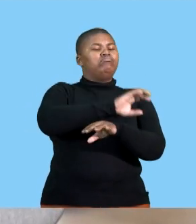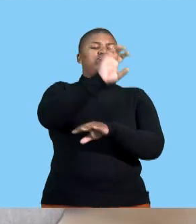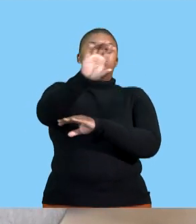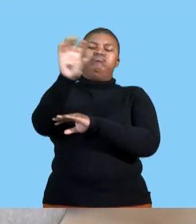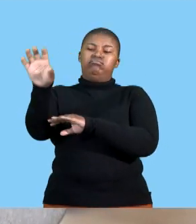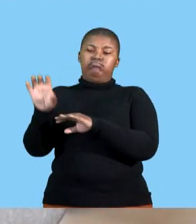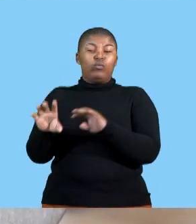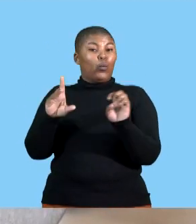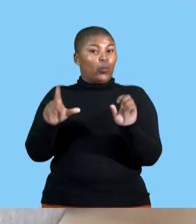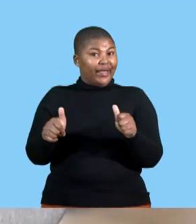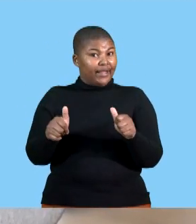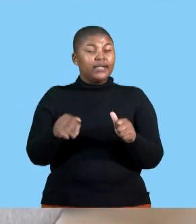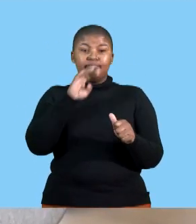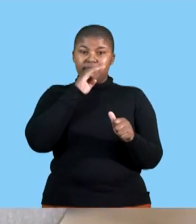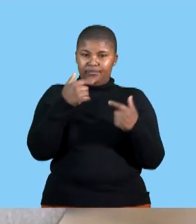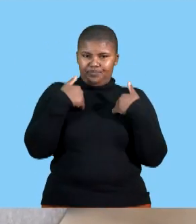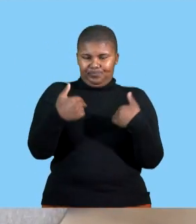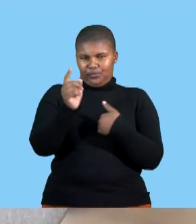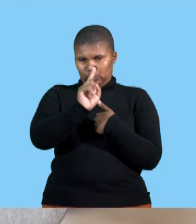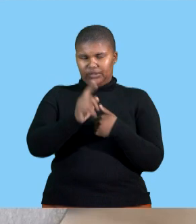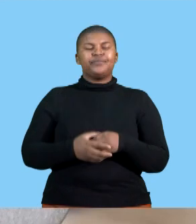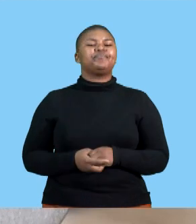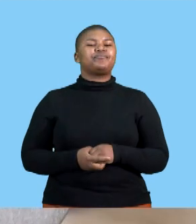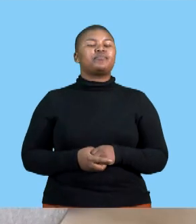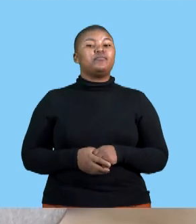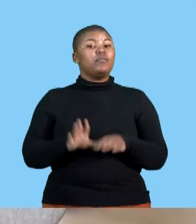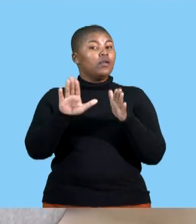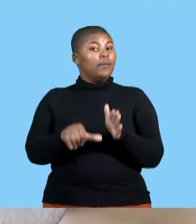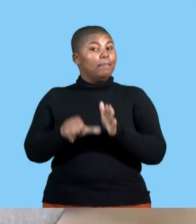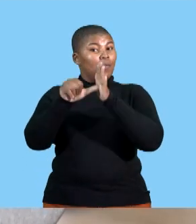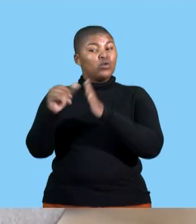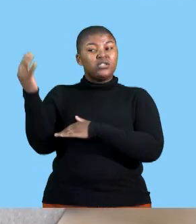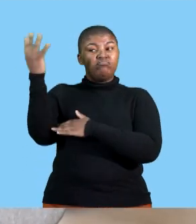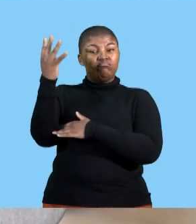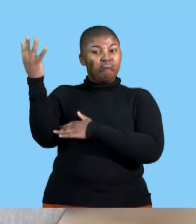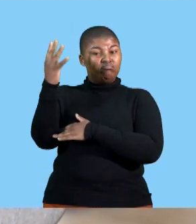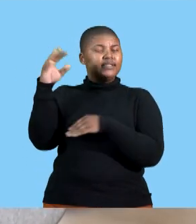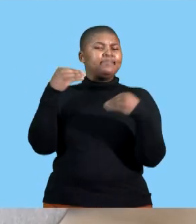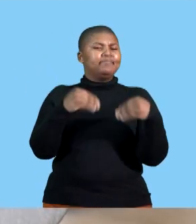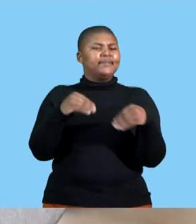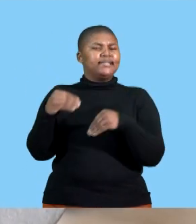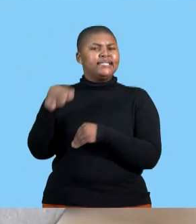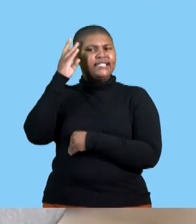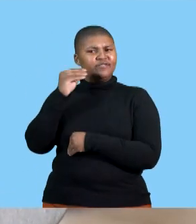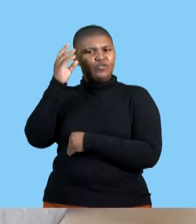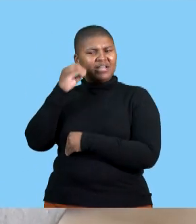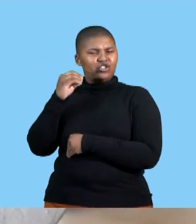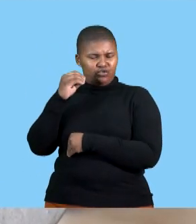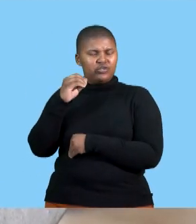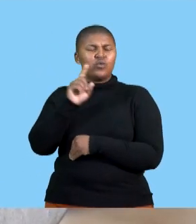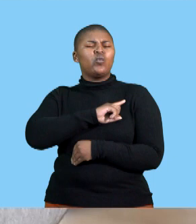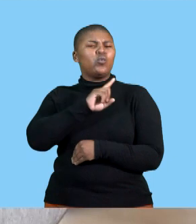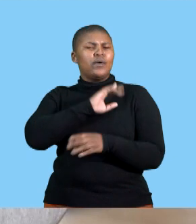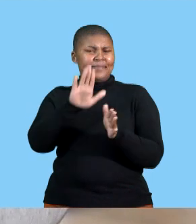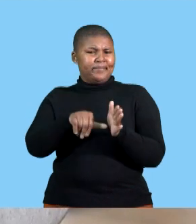this lesson. And in our journey, we'll be looking at the importance of presenting business information. Why is it important to